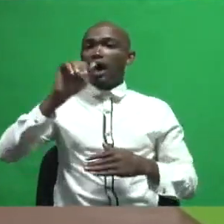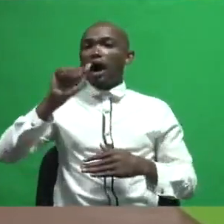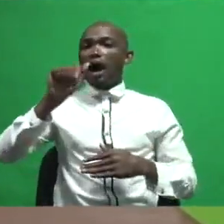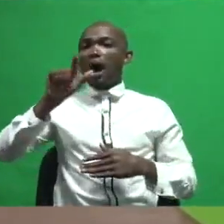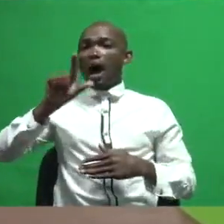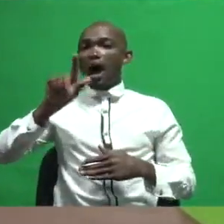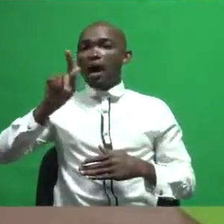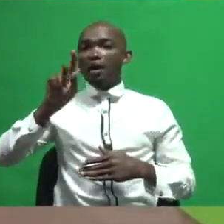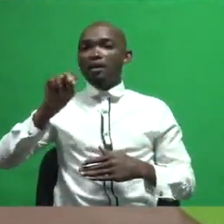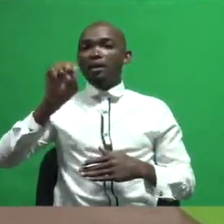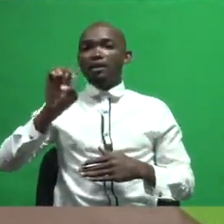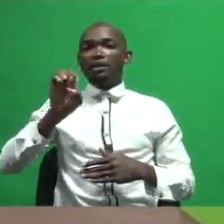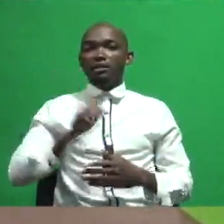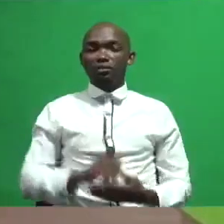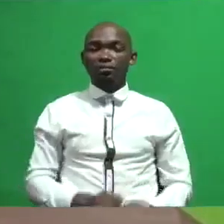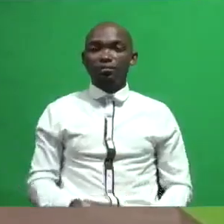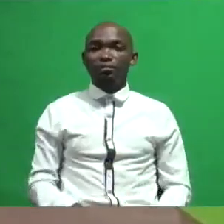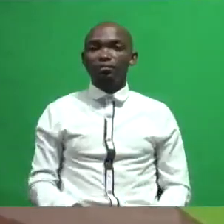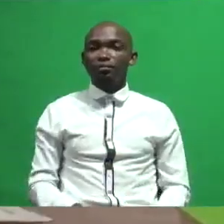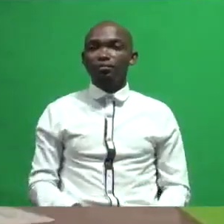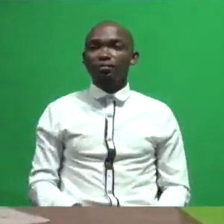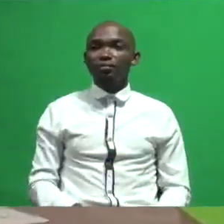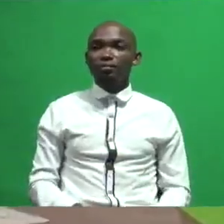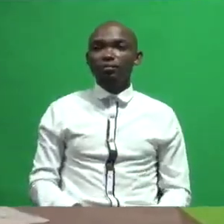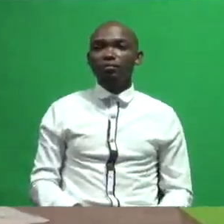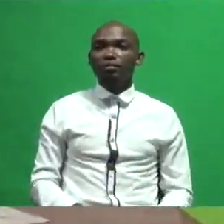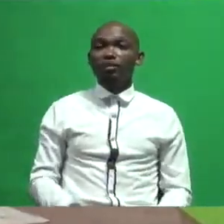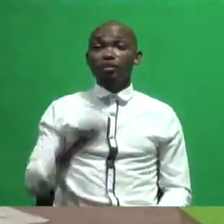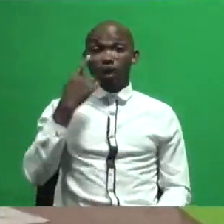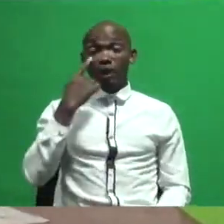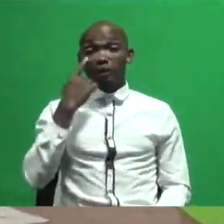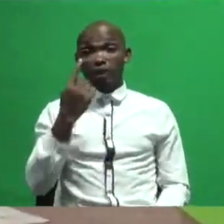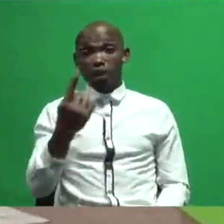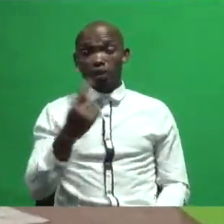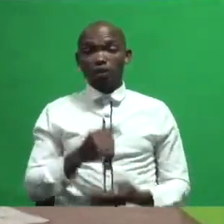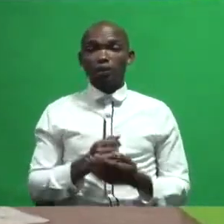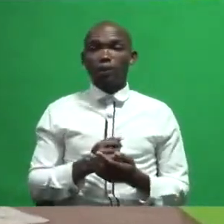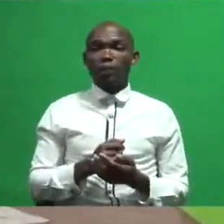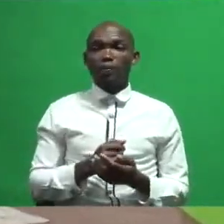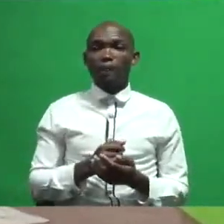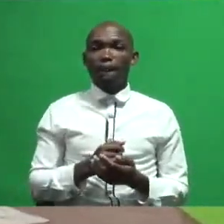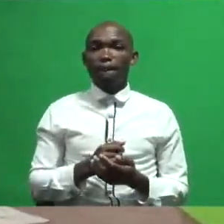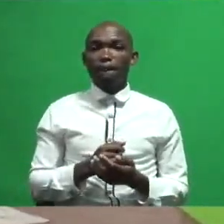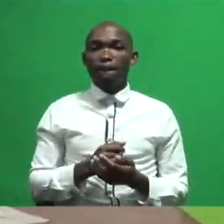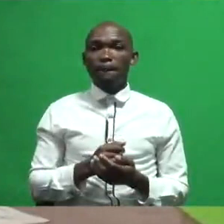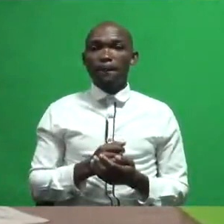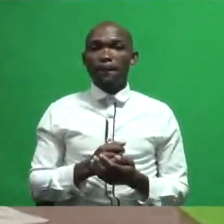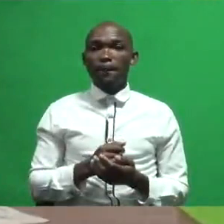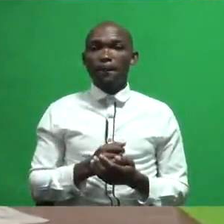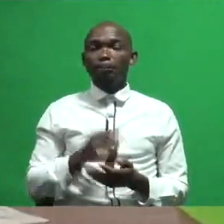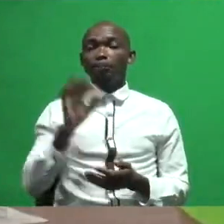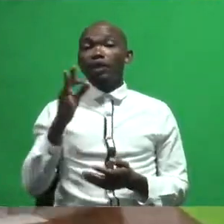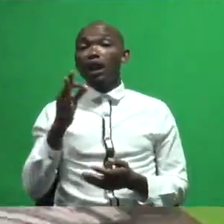alkane. Isomerisms in alkane. So let us look how